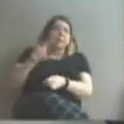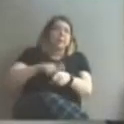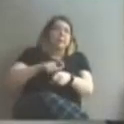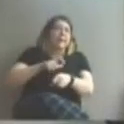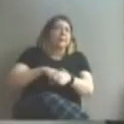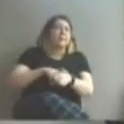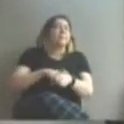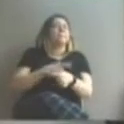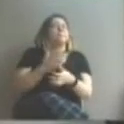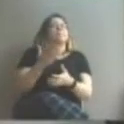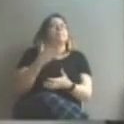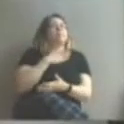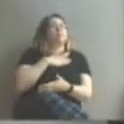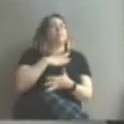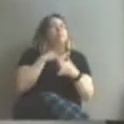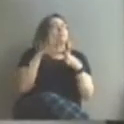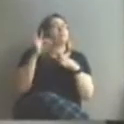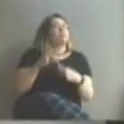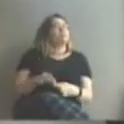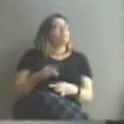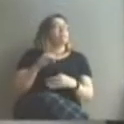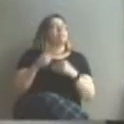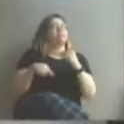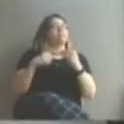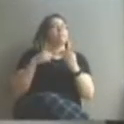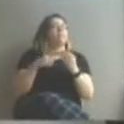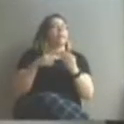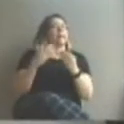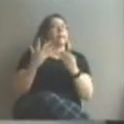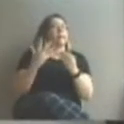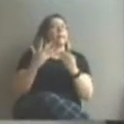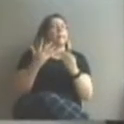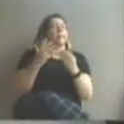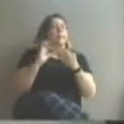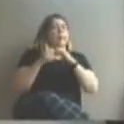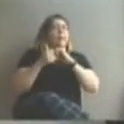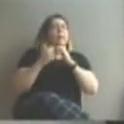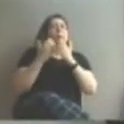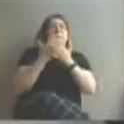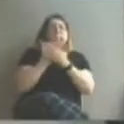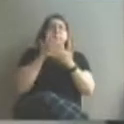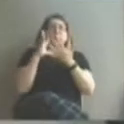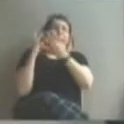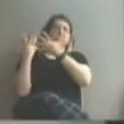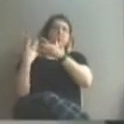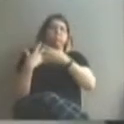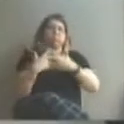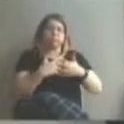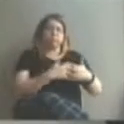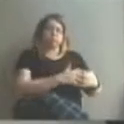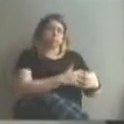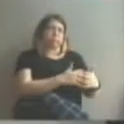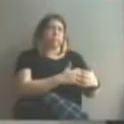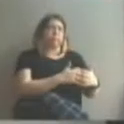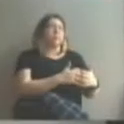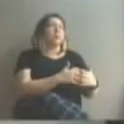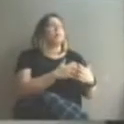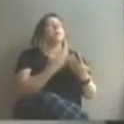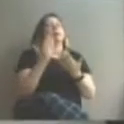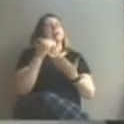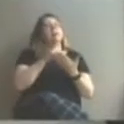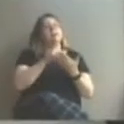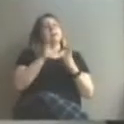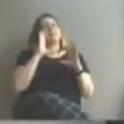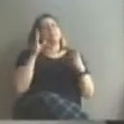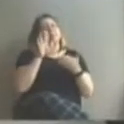spent into it. So if you would just talk to us a little bit about how things will come together. Again, the focus is